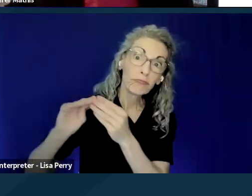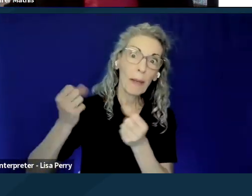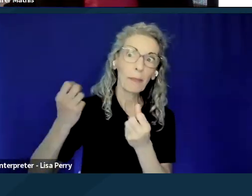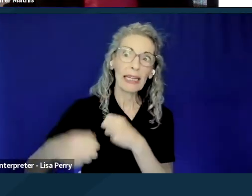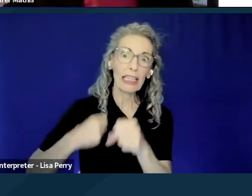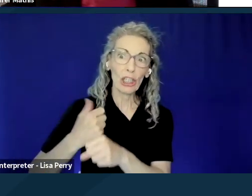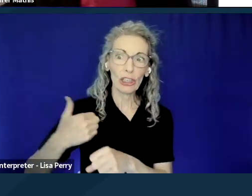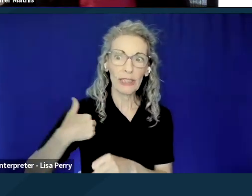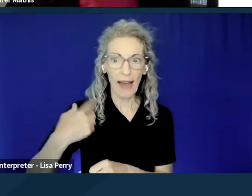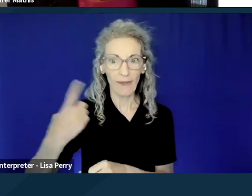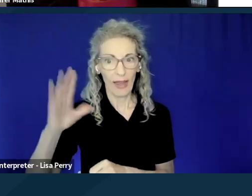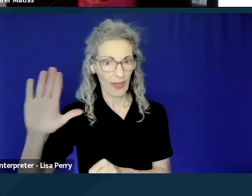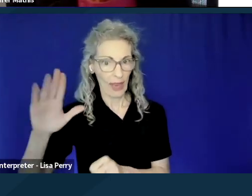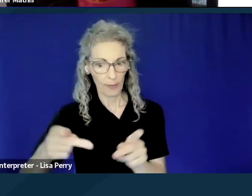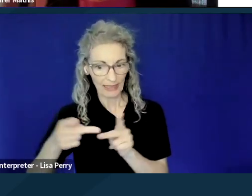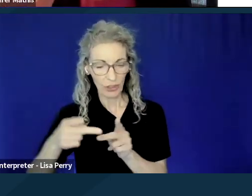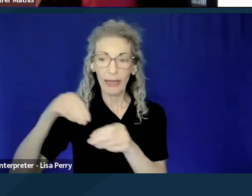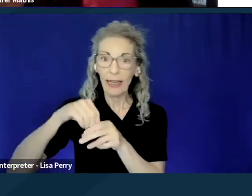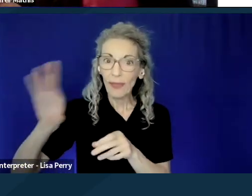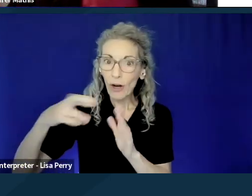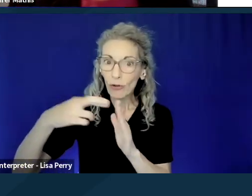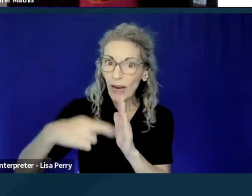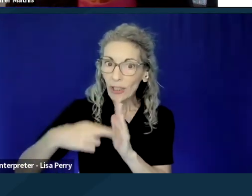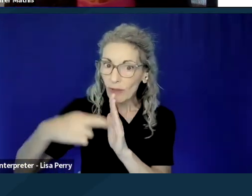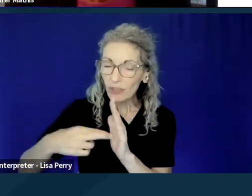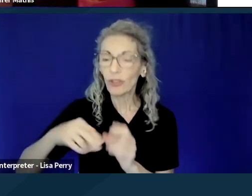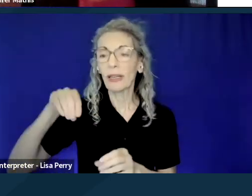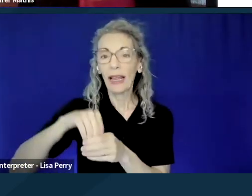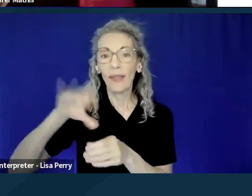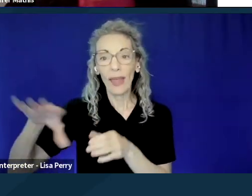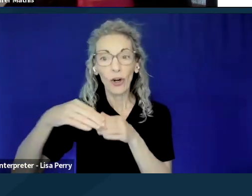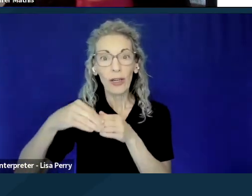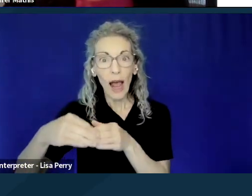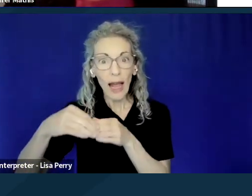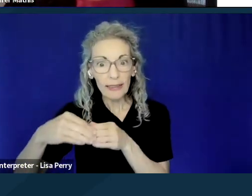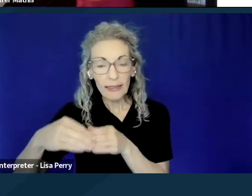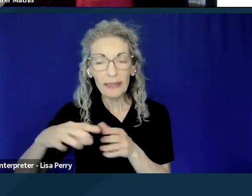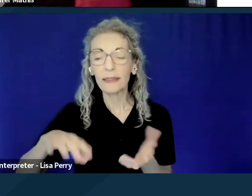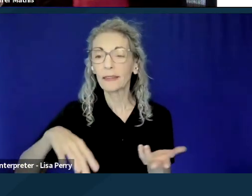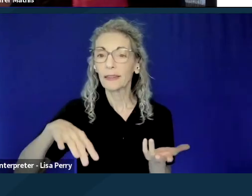was in its regulations and in its guidance. And